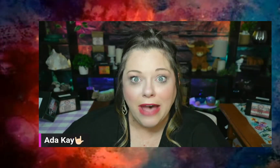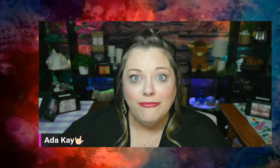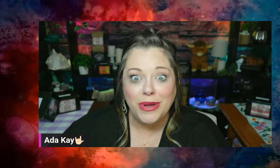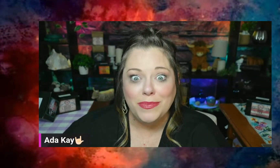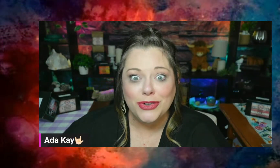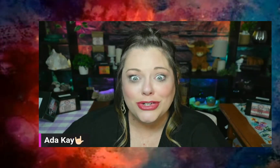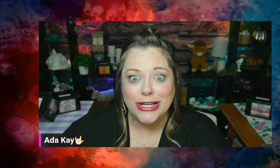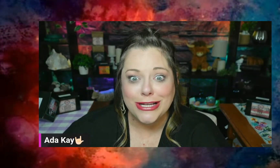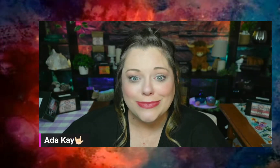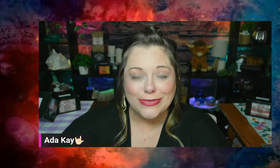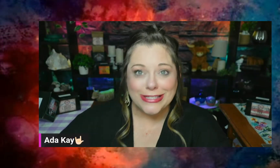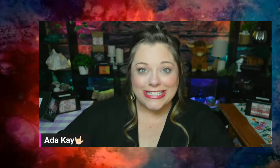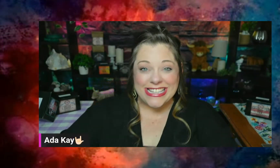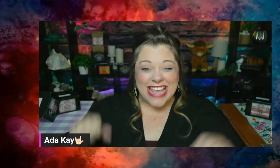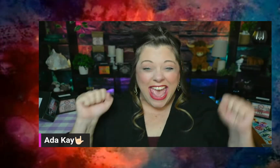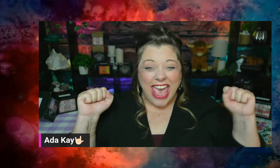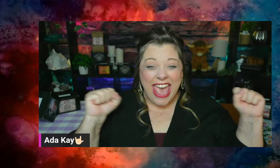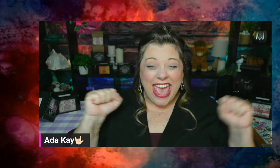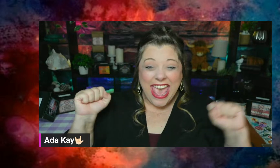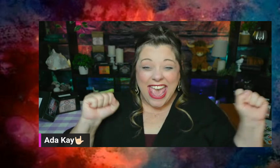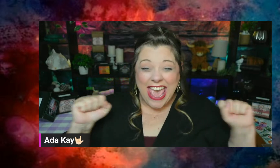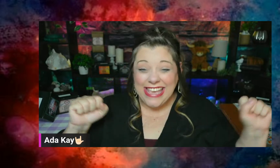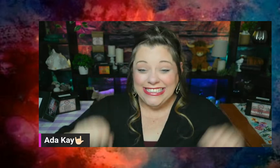We have memberships.